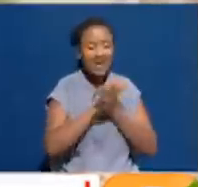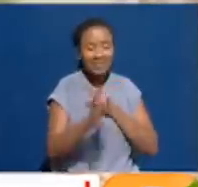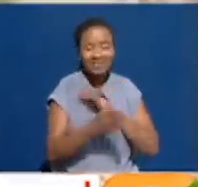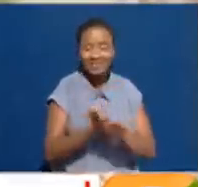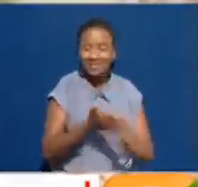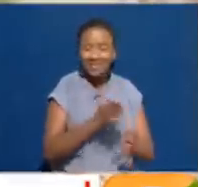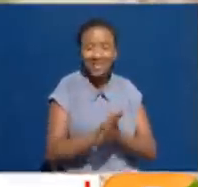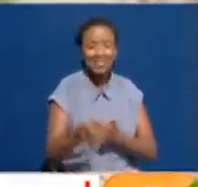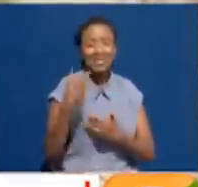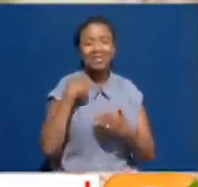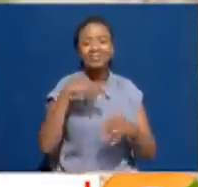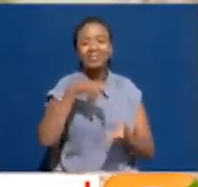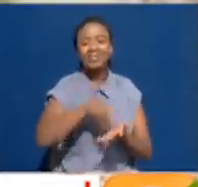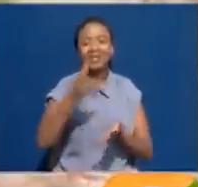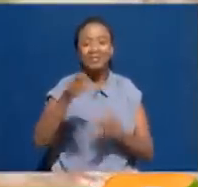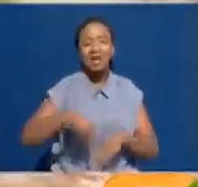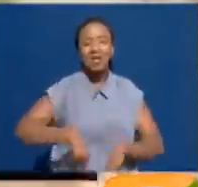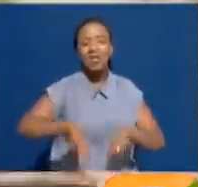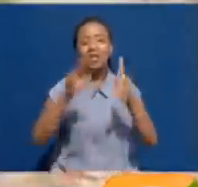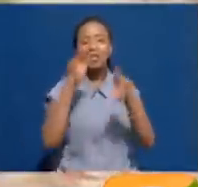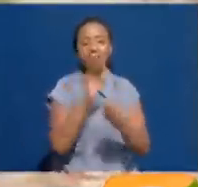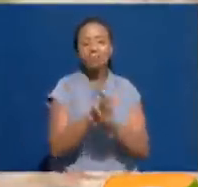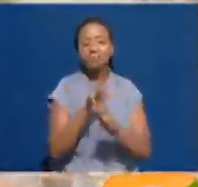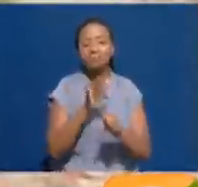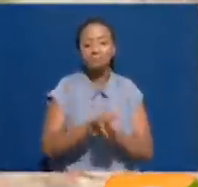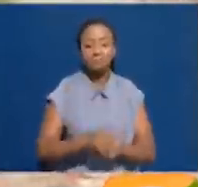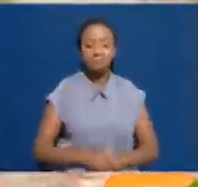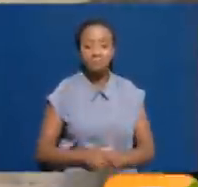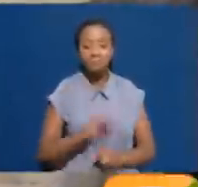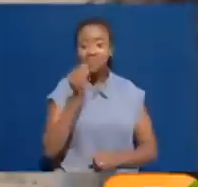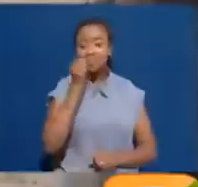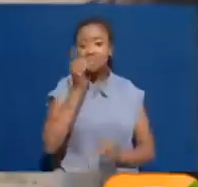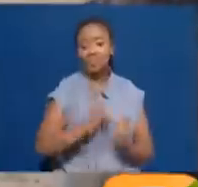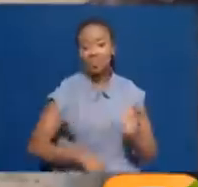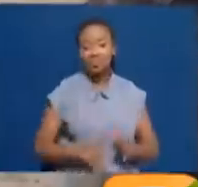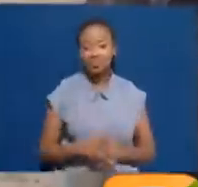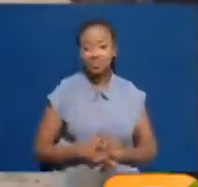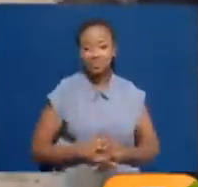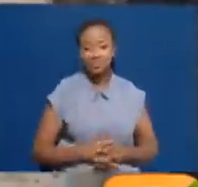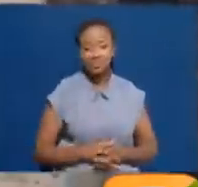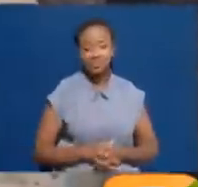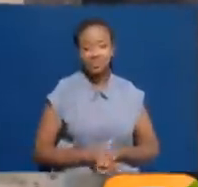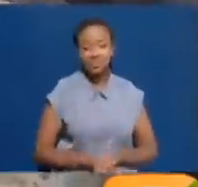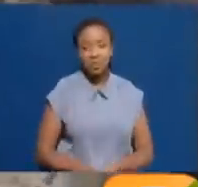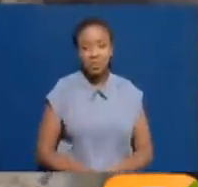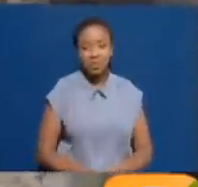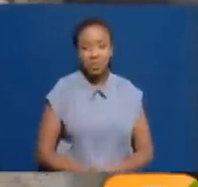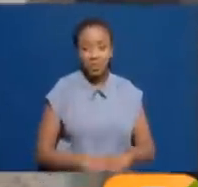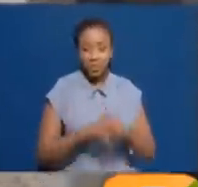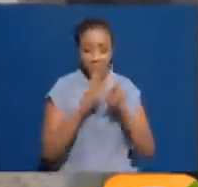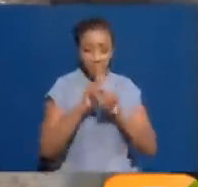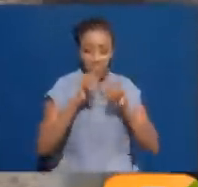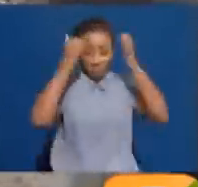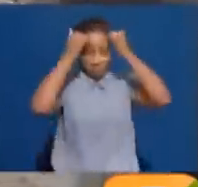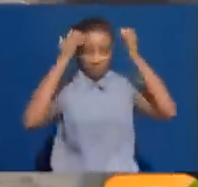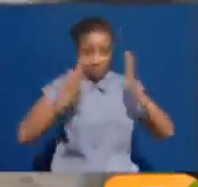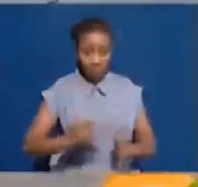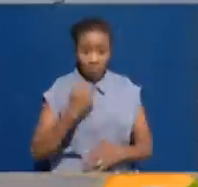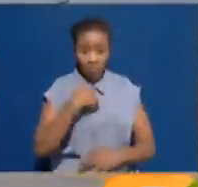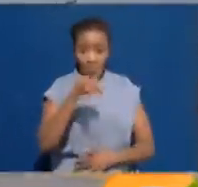wamebakia mabarabarani, watu wamejazana mabarabarani, watakula wapi? Rains have also left students set to sit